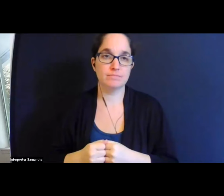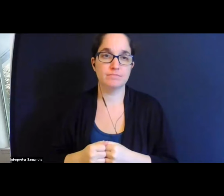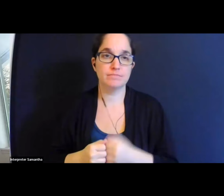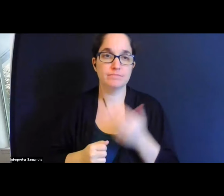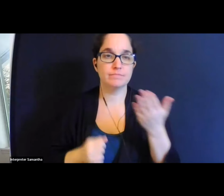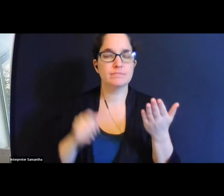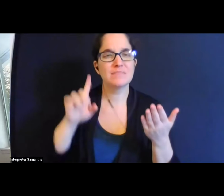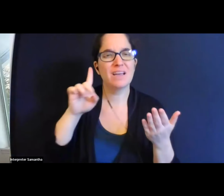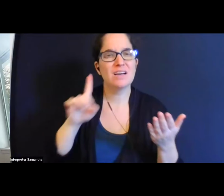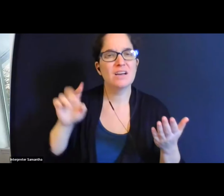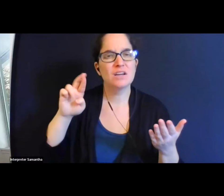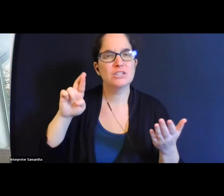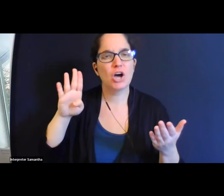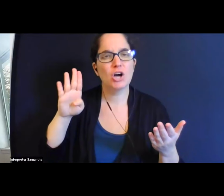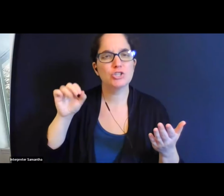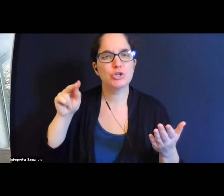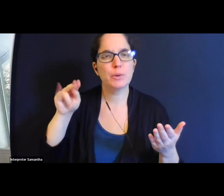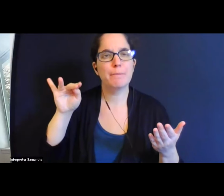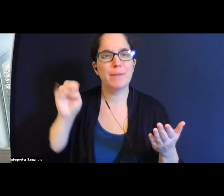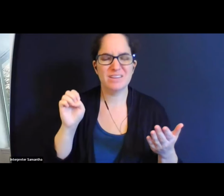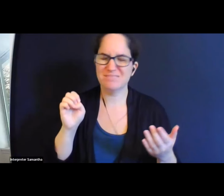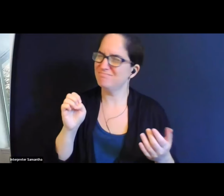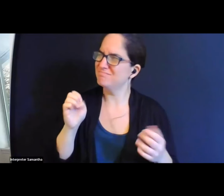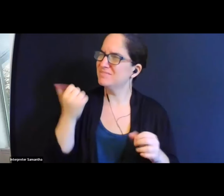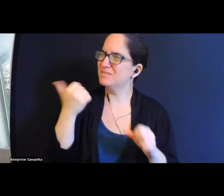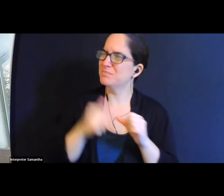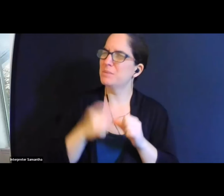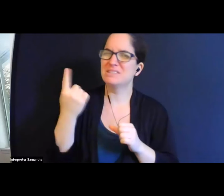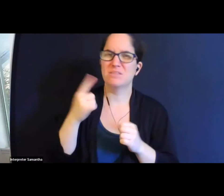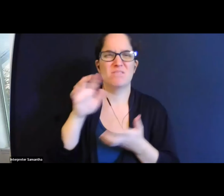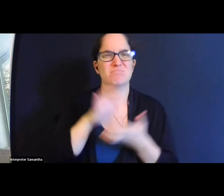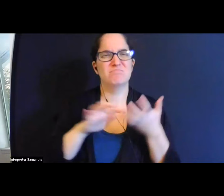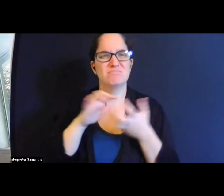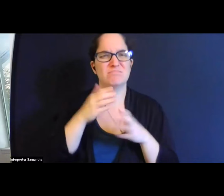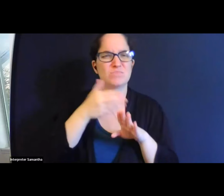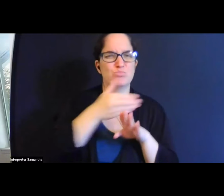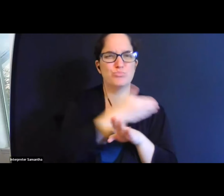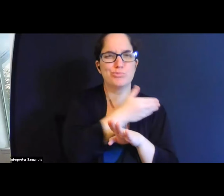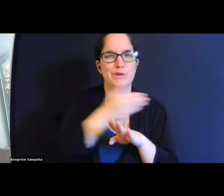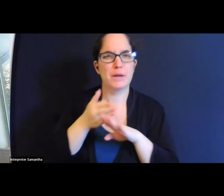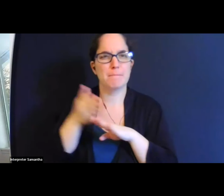There was a question about confused about the pre-post. Why don't you